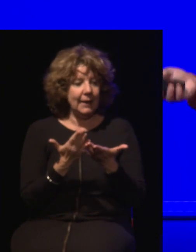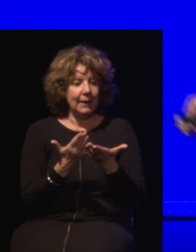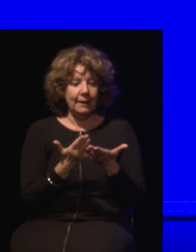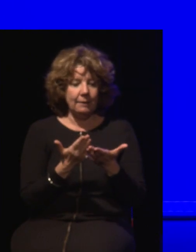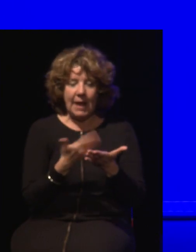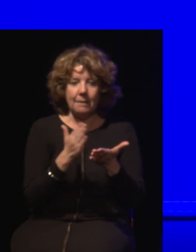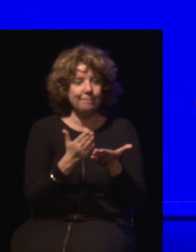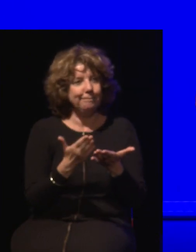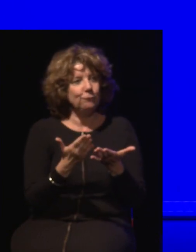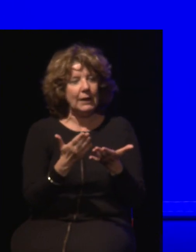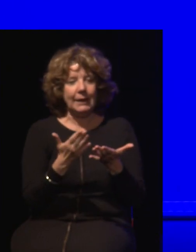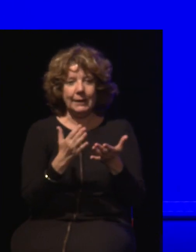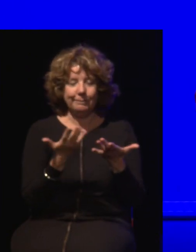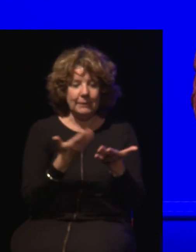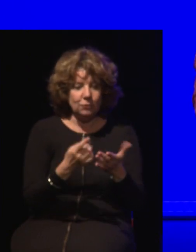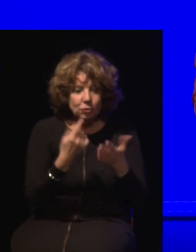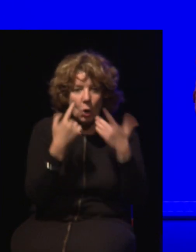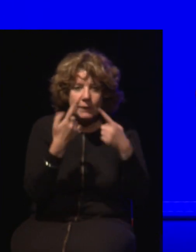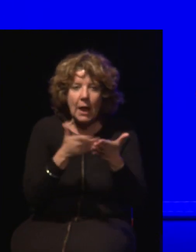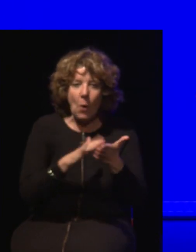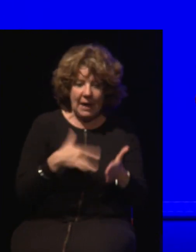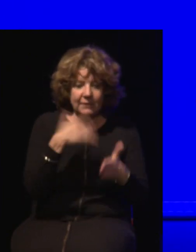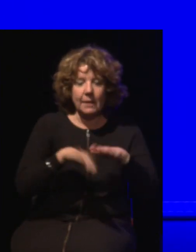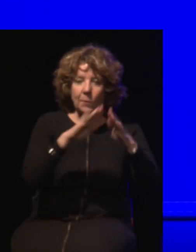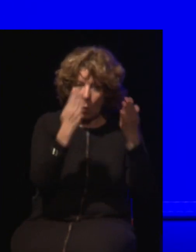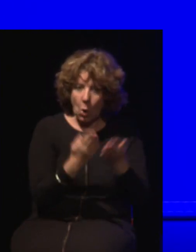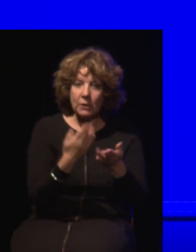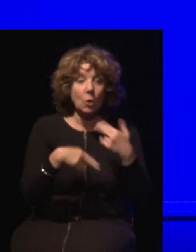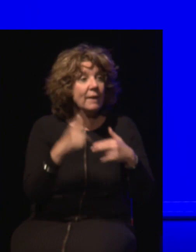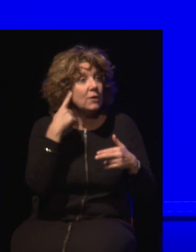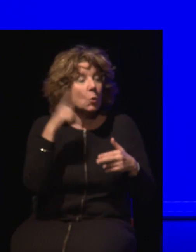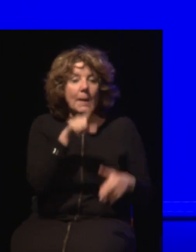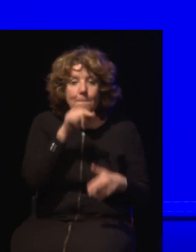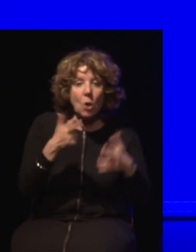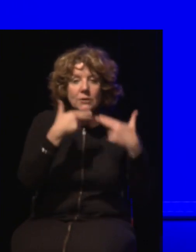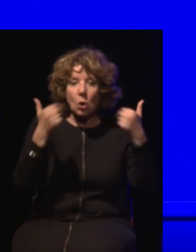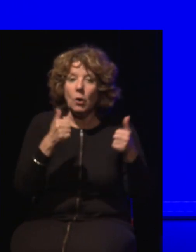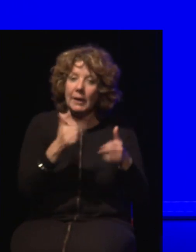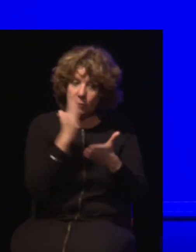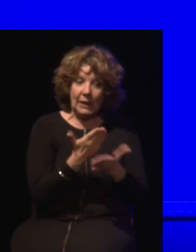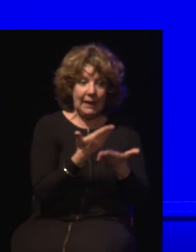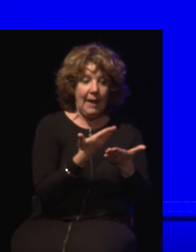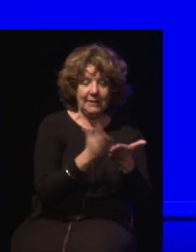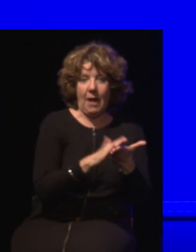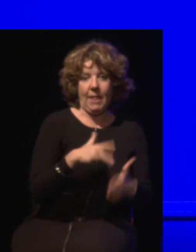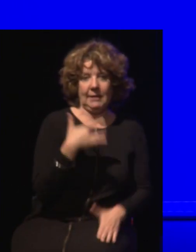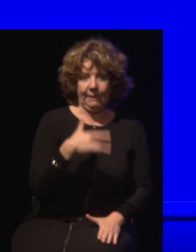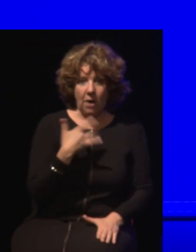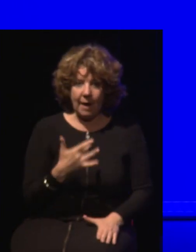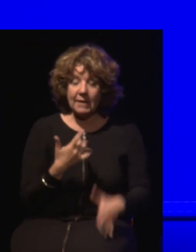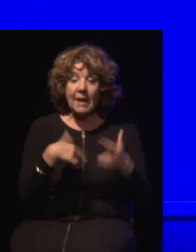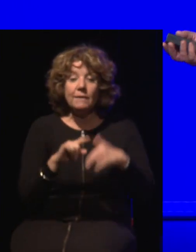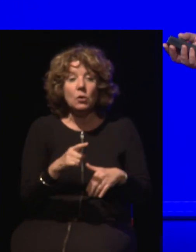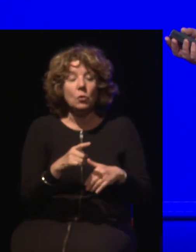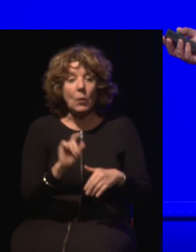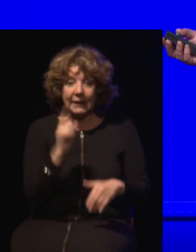when you're hearing birdsong, you're hearing how that species survives. And just when you've got your head around the simplicity of that understanding,